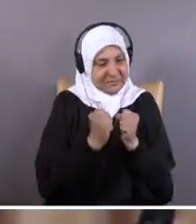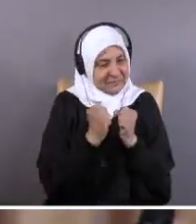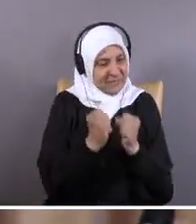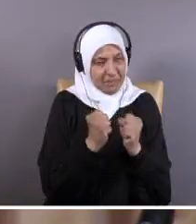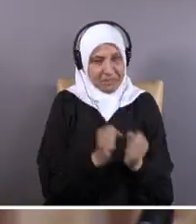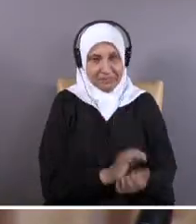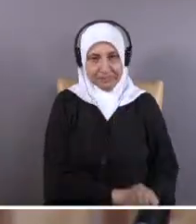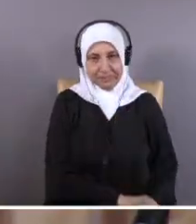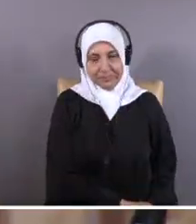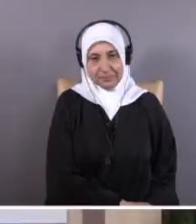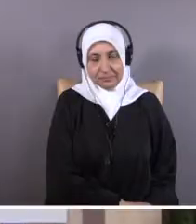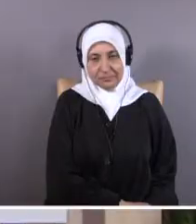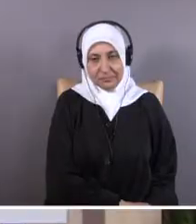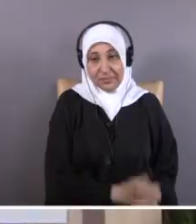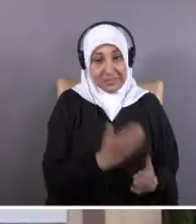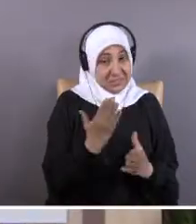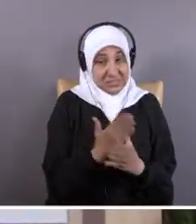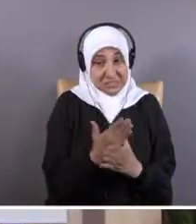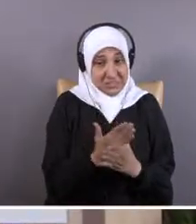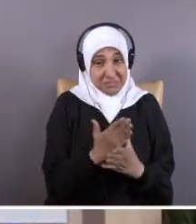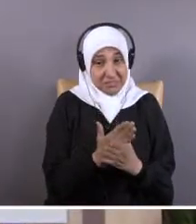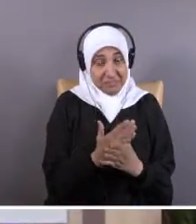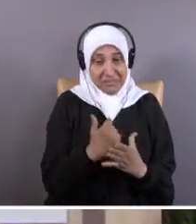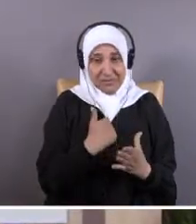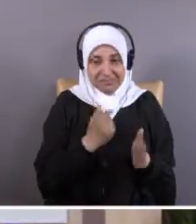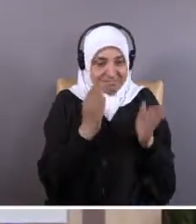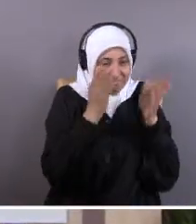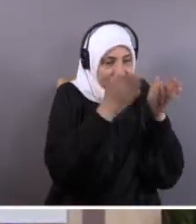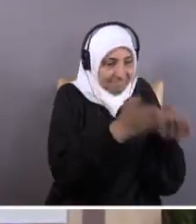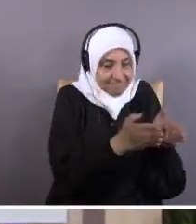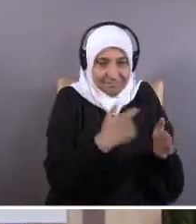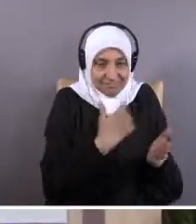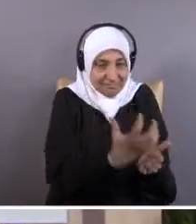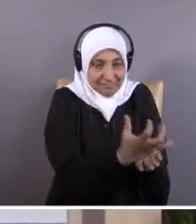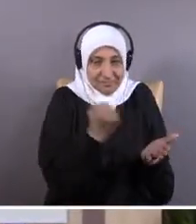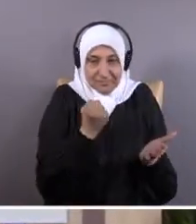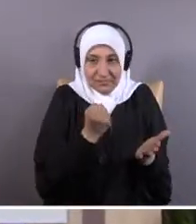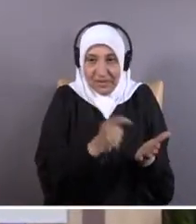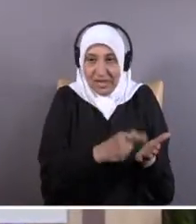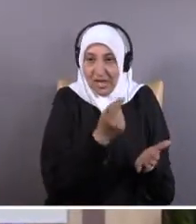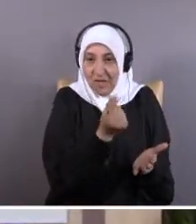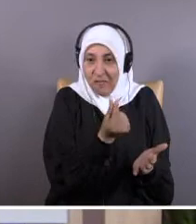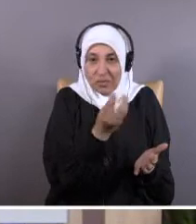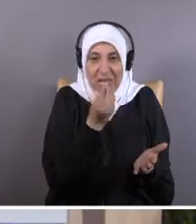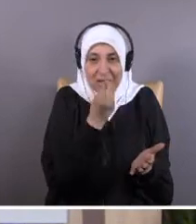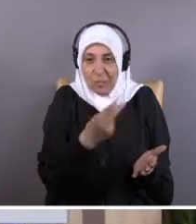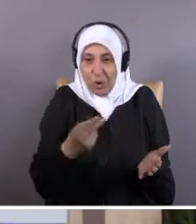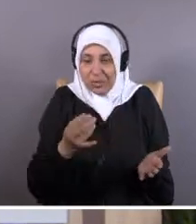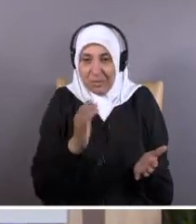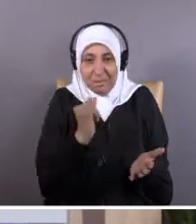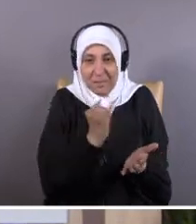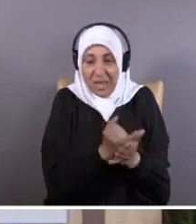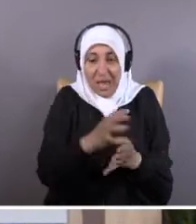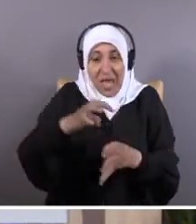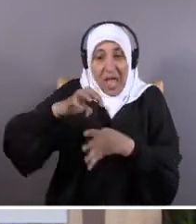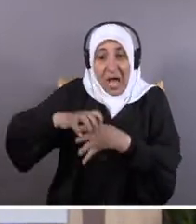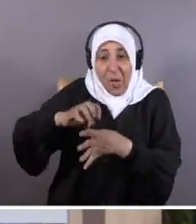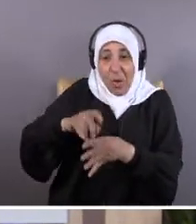because we depend on the four-leggeds, all of the animals, the